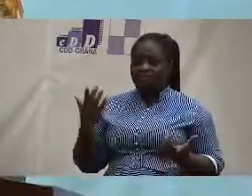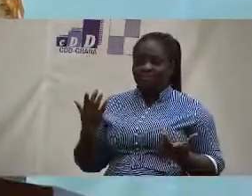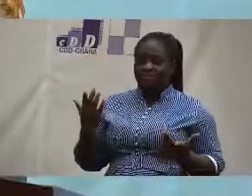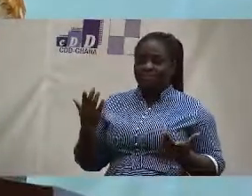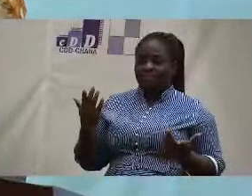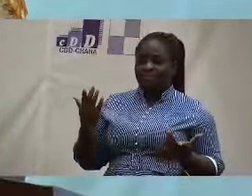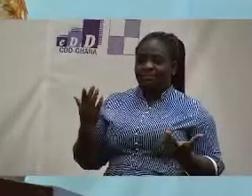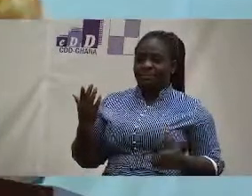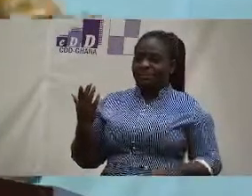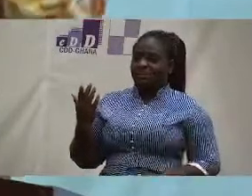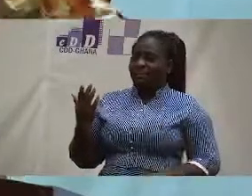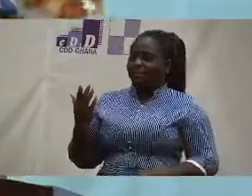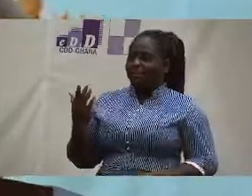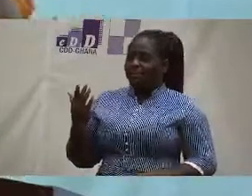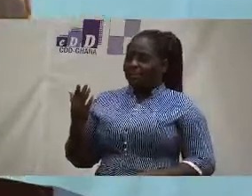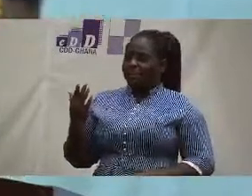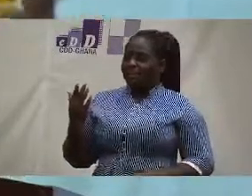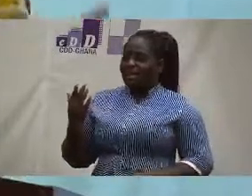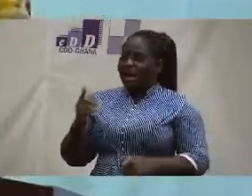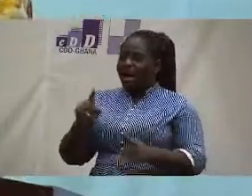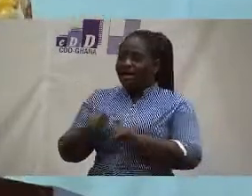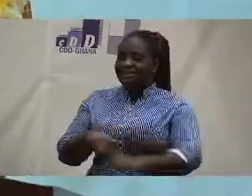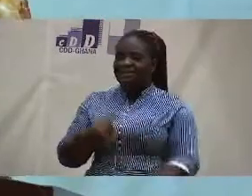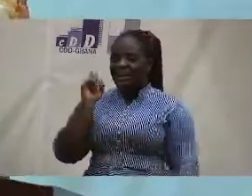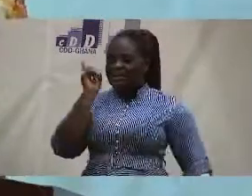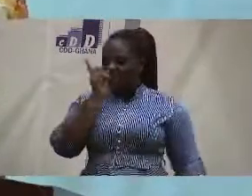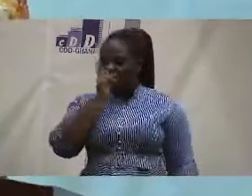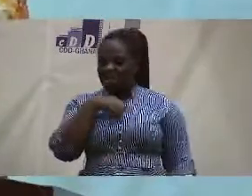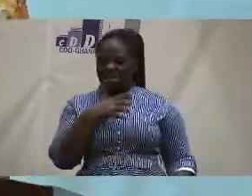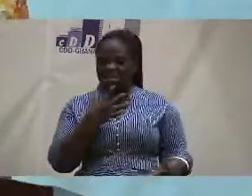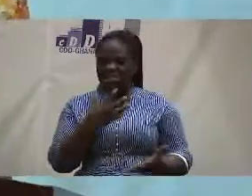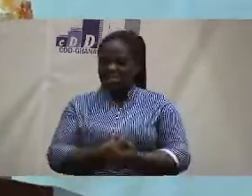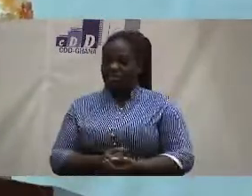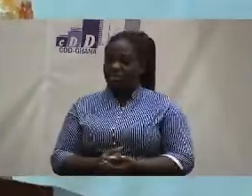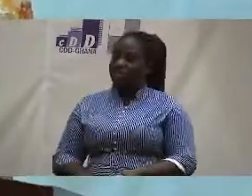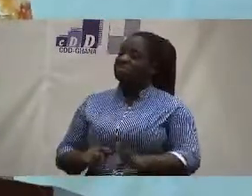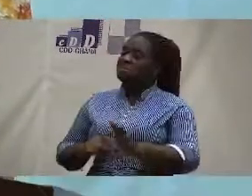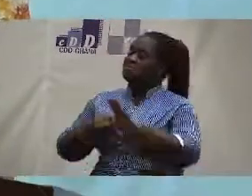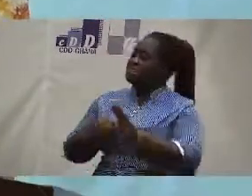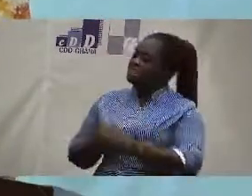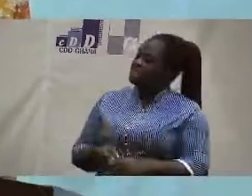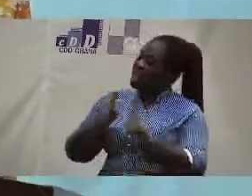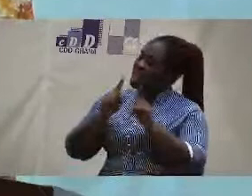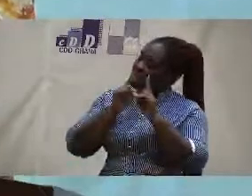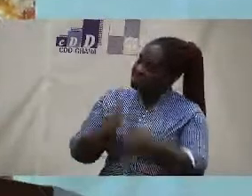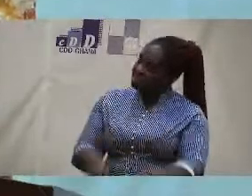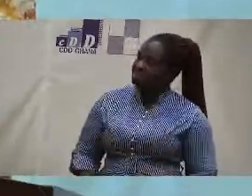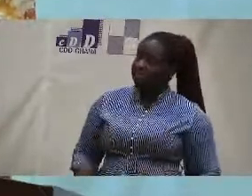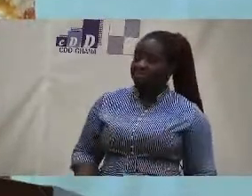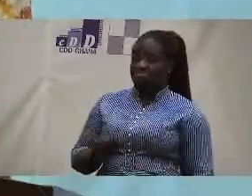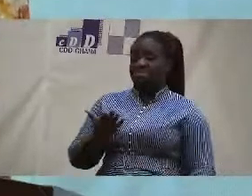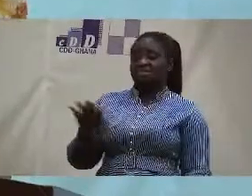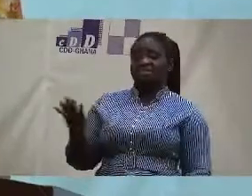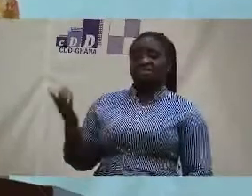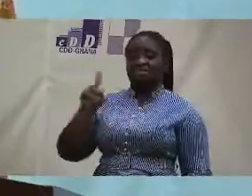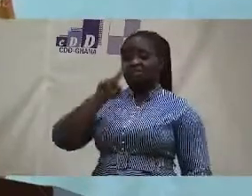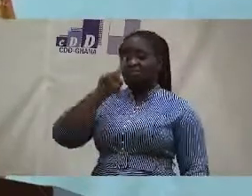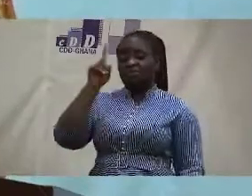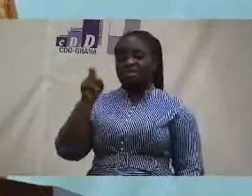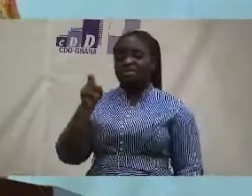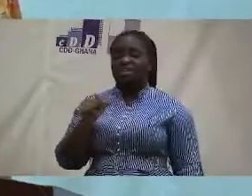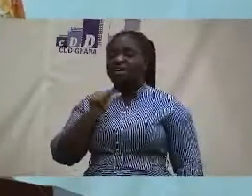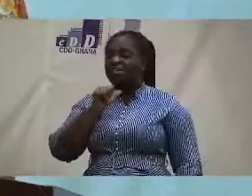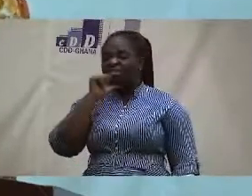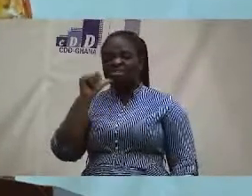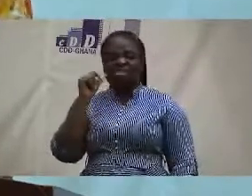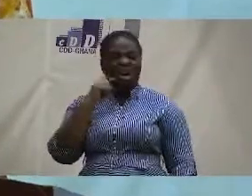it as is fake news? We have to start answering this question. Now, not to